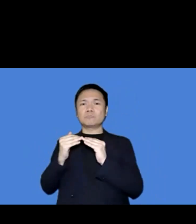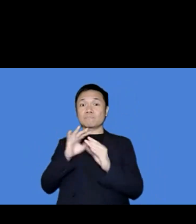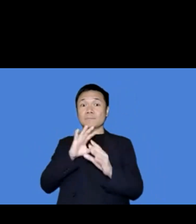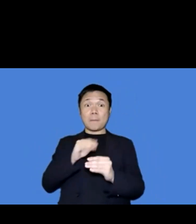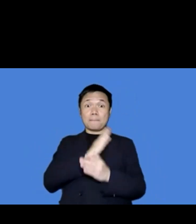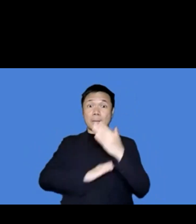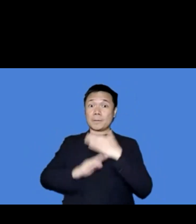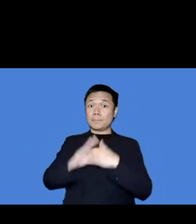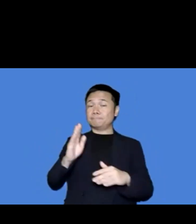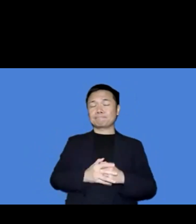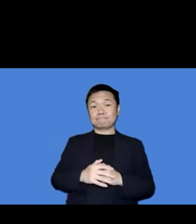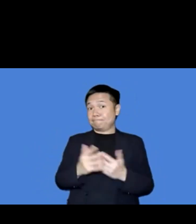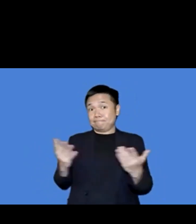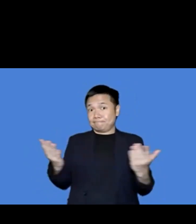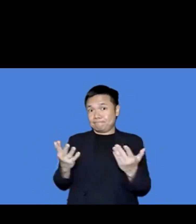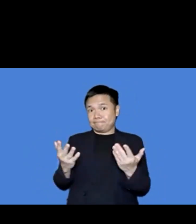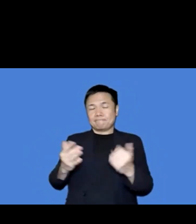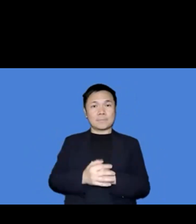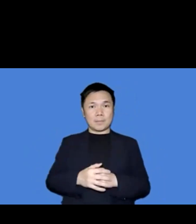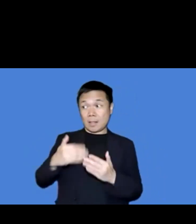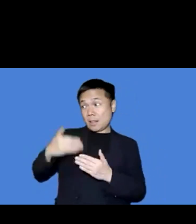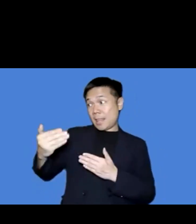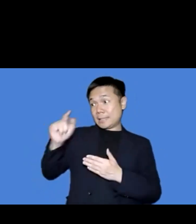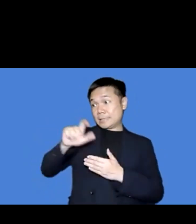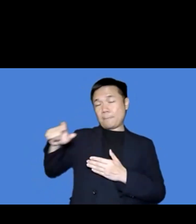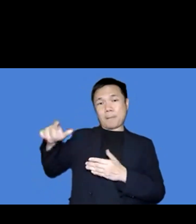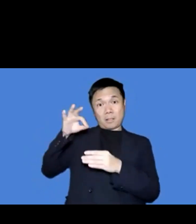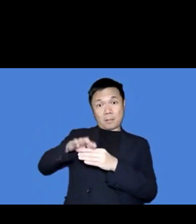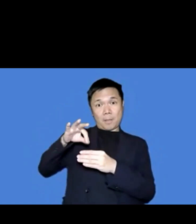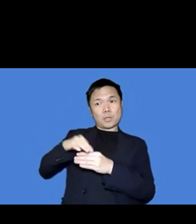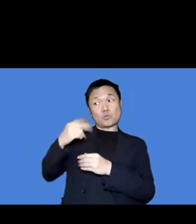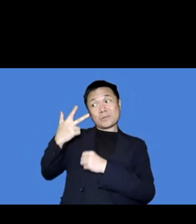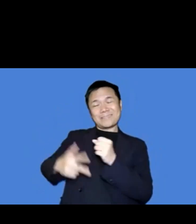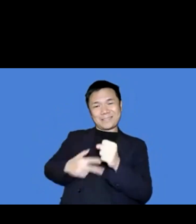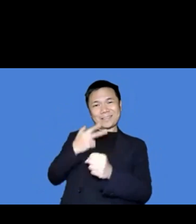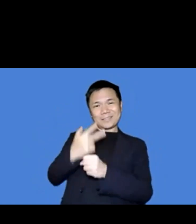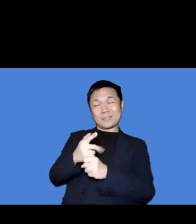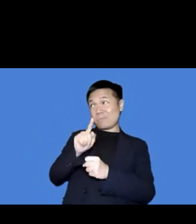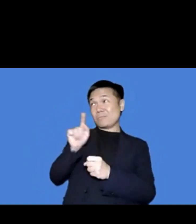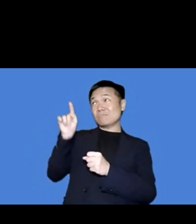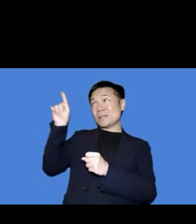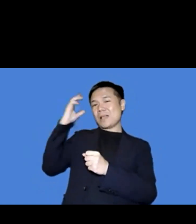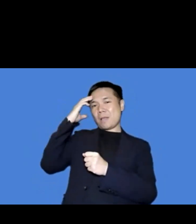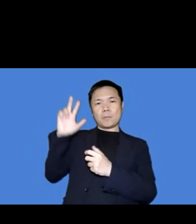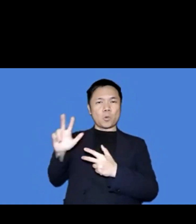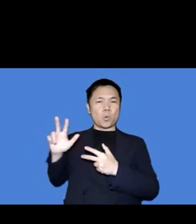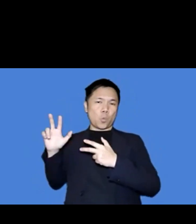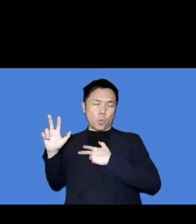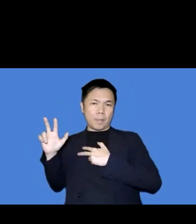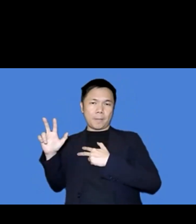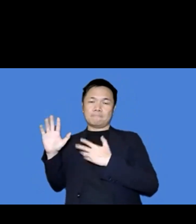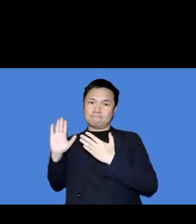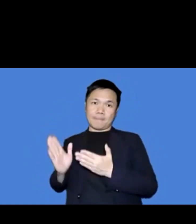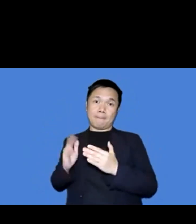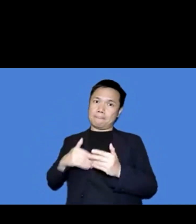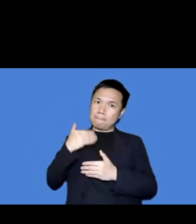all, including persons with disabilities, as we are coming our next election within 3 years. That can be another commitments that we can seek,